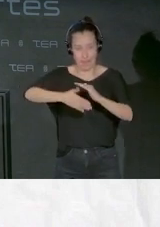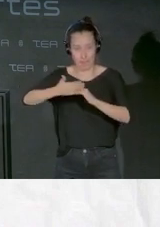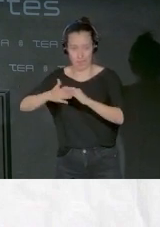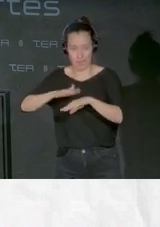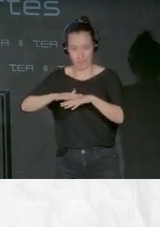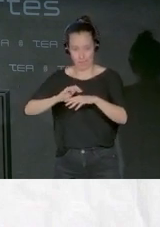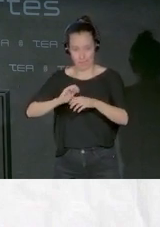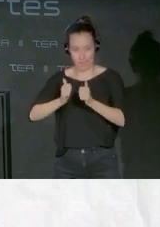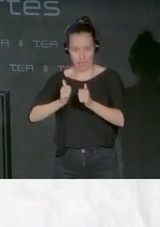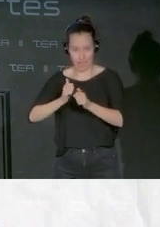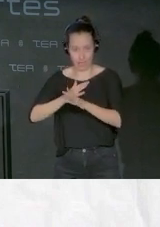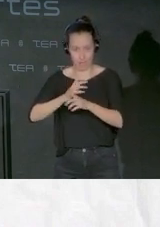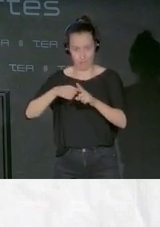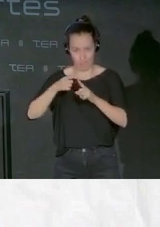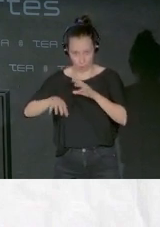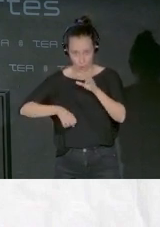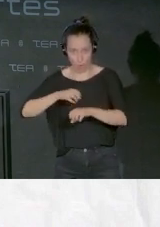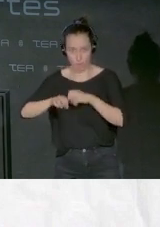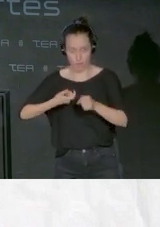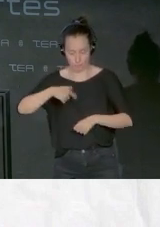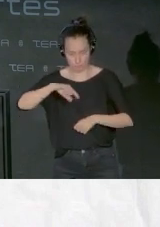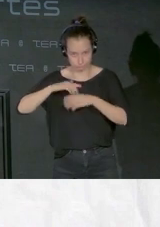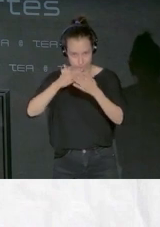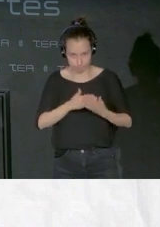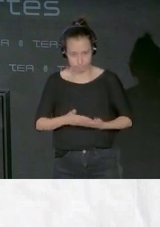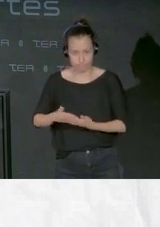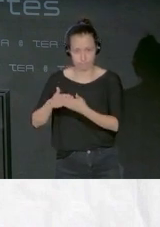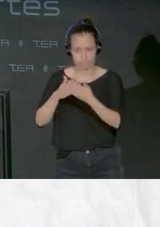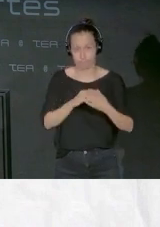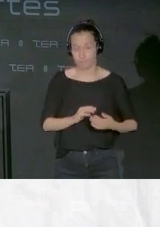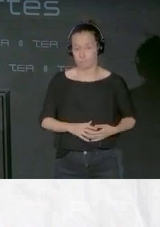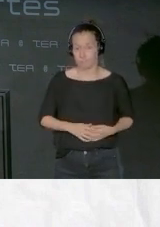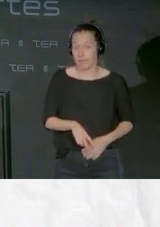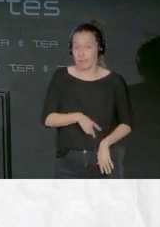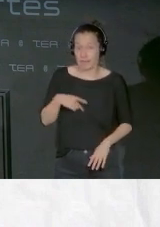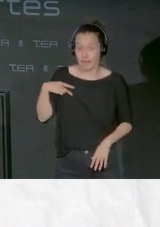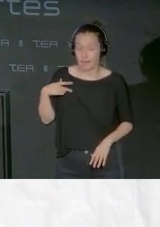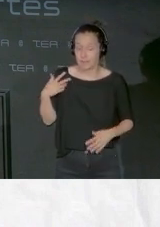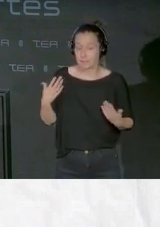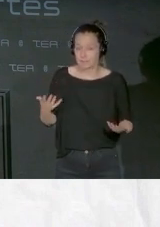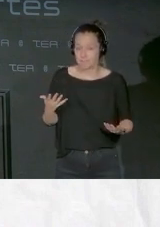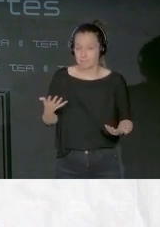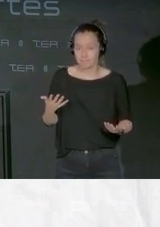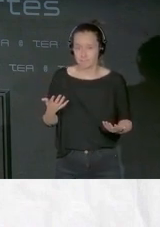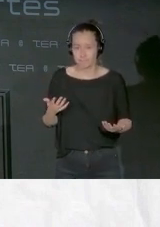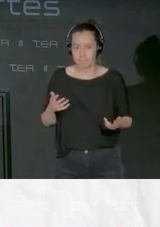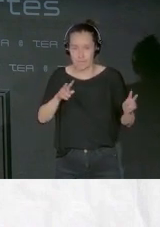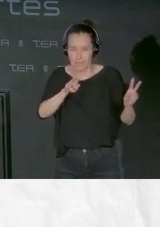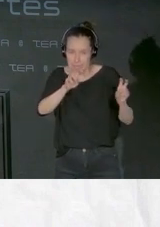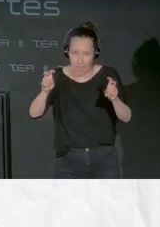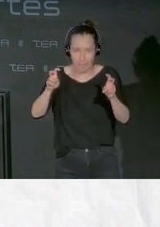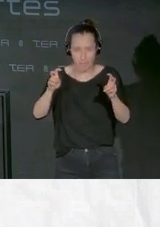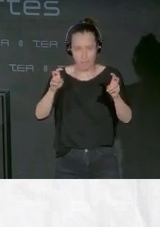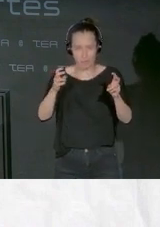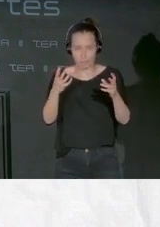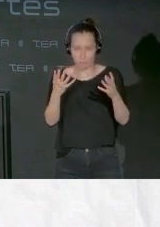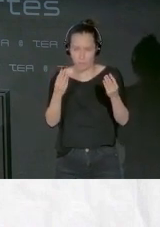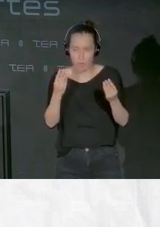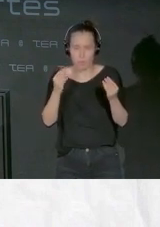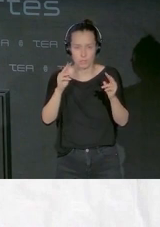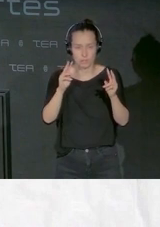outcome of that is that overall there is no strong competition issue in the sector. However, there are sort of emerging market segments which are